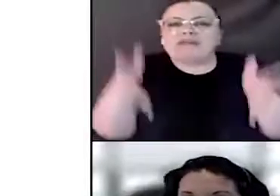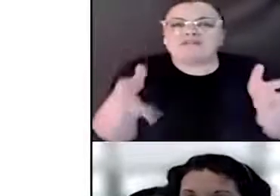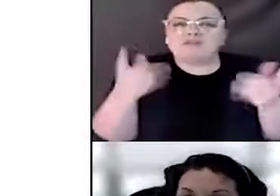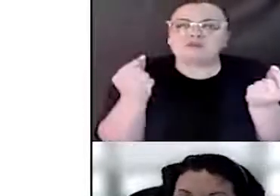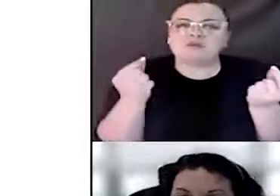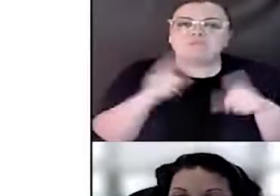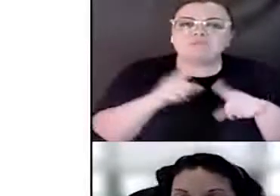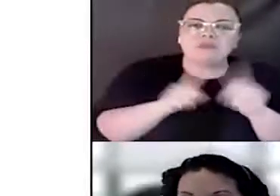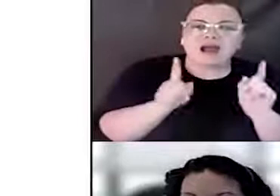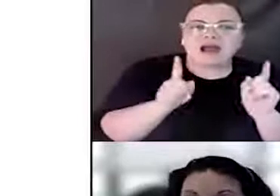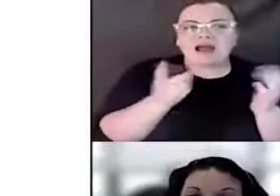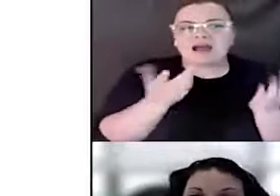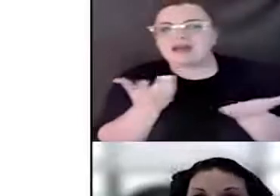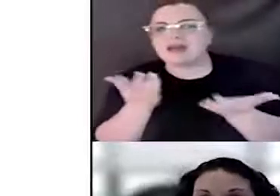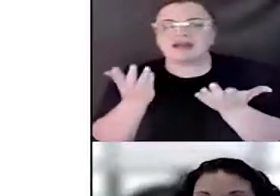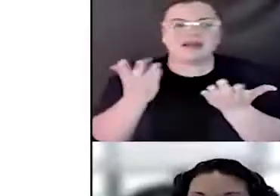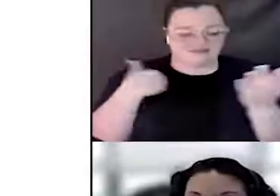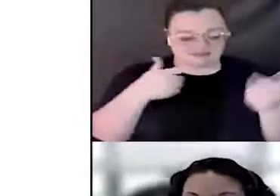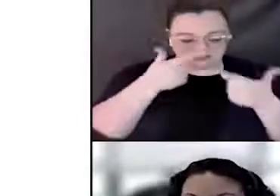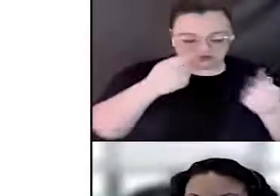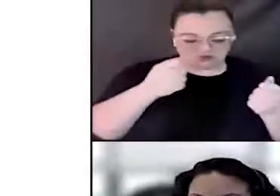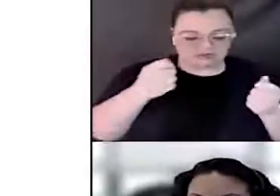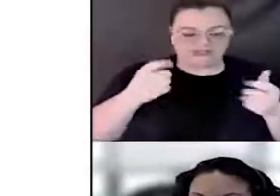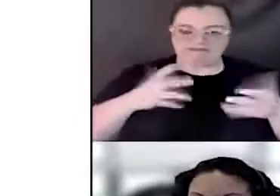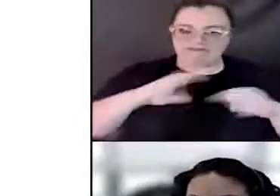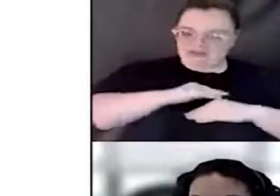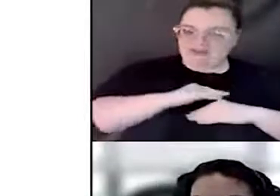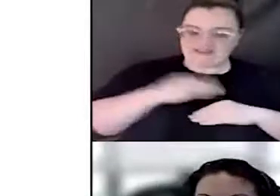an interesting and fulfilling road.